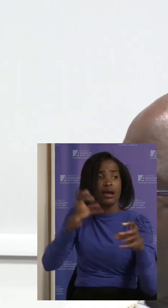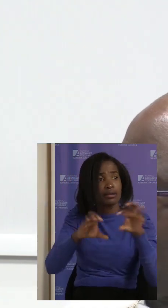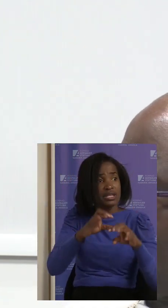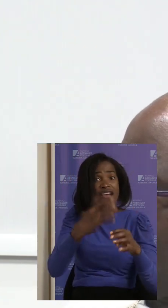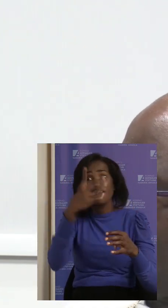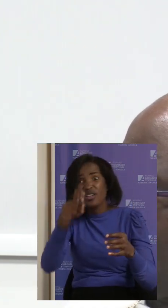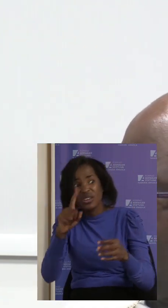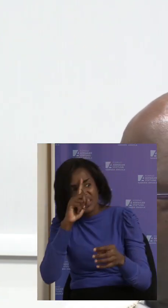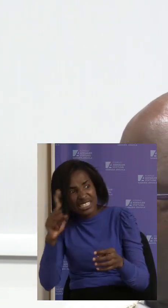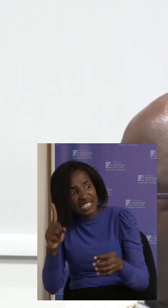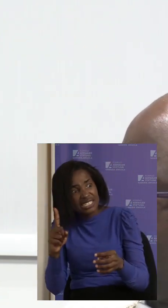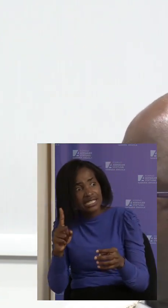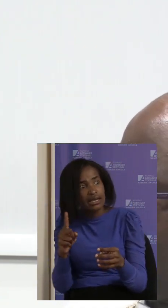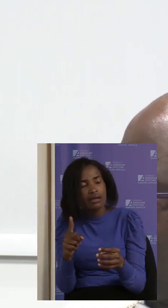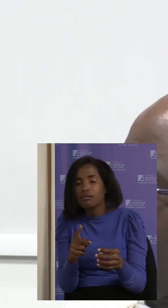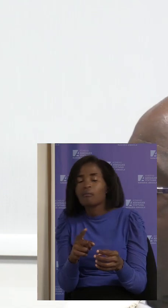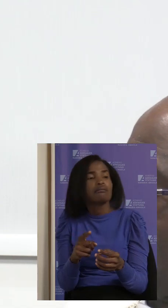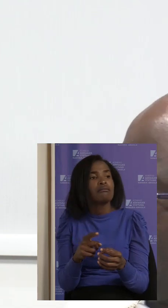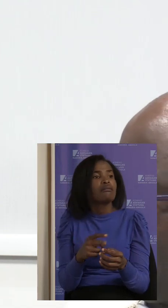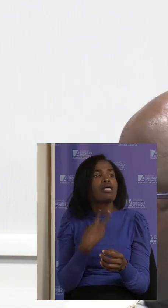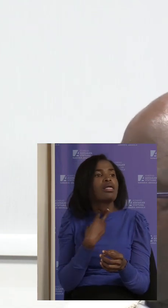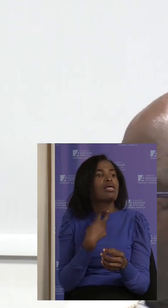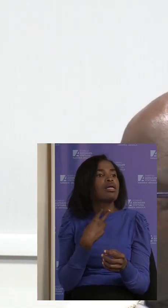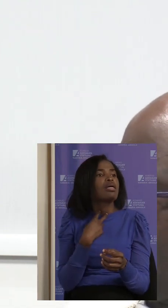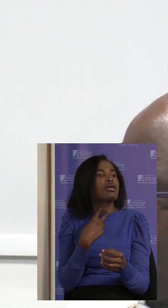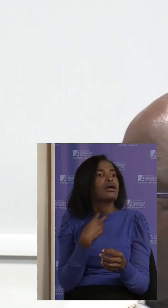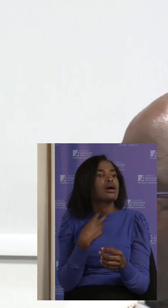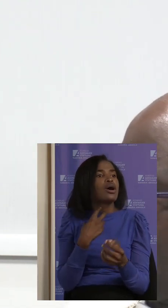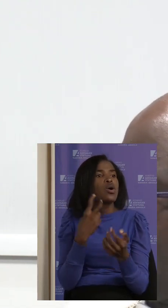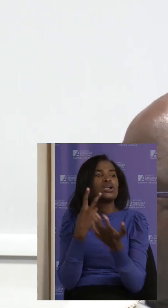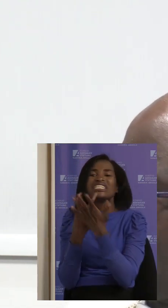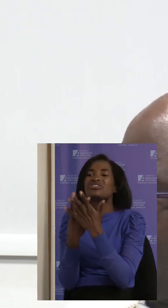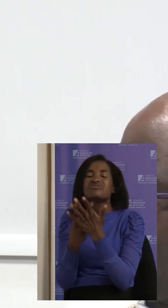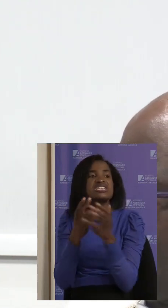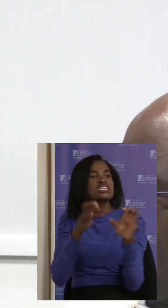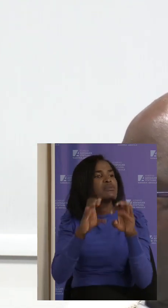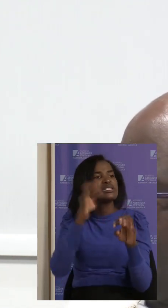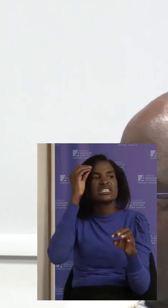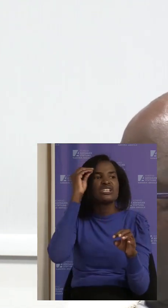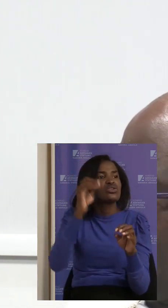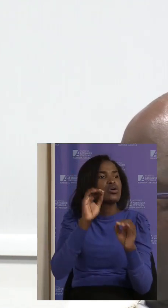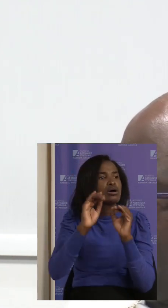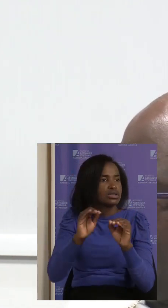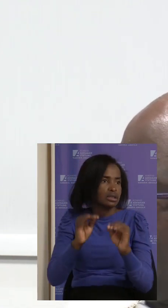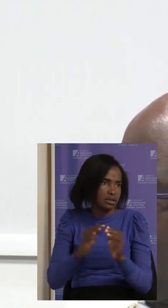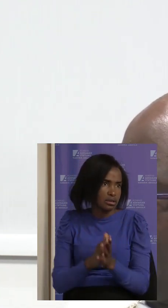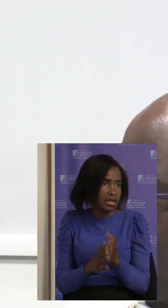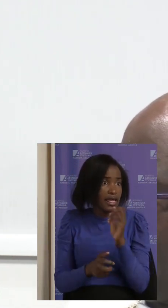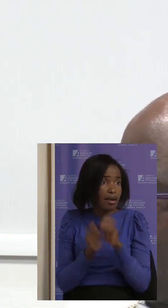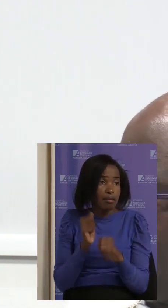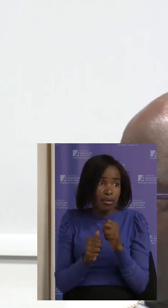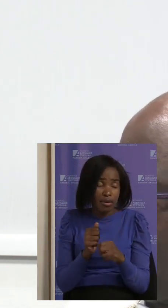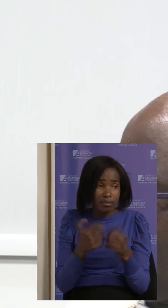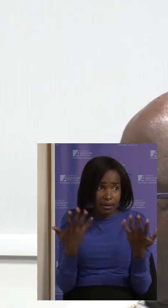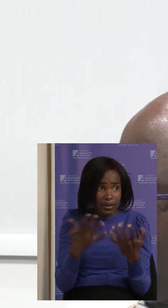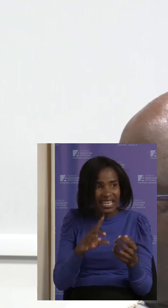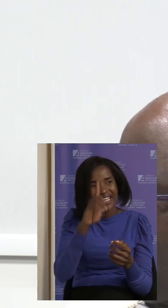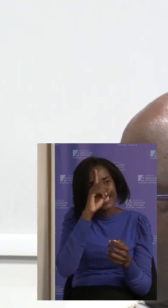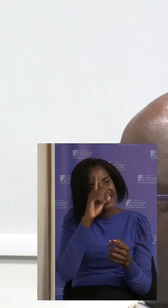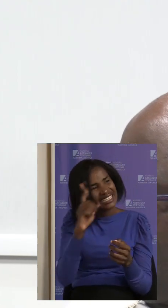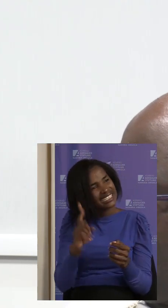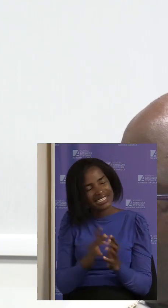4,000 teachers who can hardly teach, but they can just read the chemistry. So I think the problem that we have is the teachers.